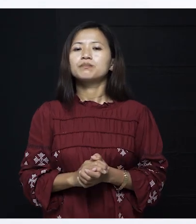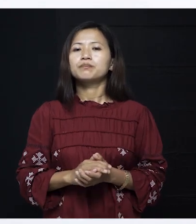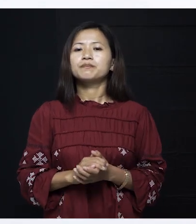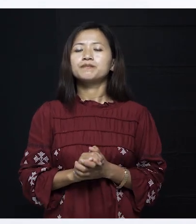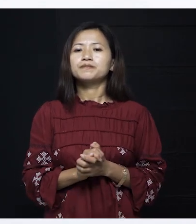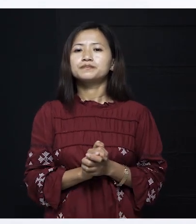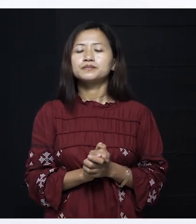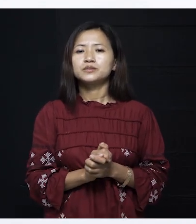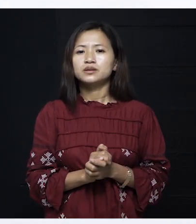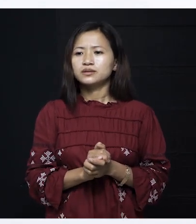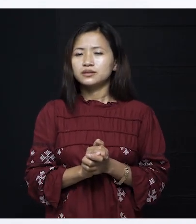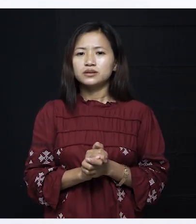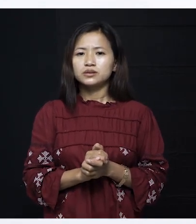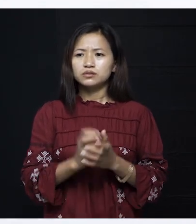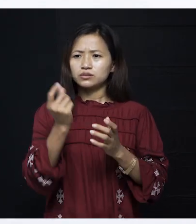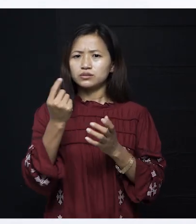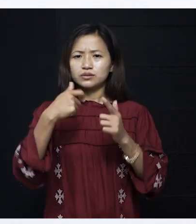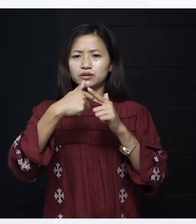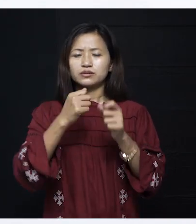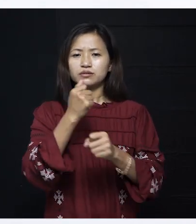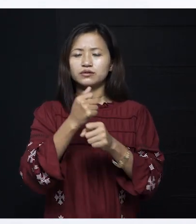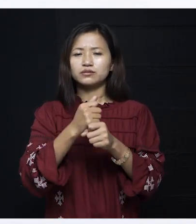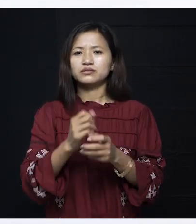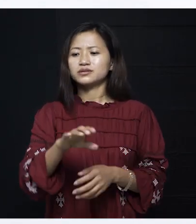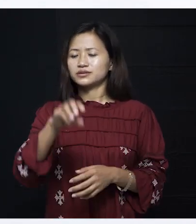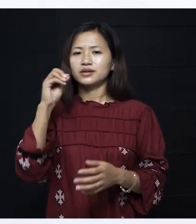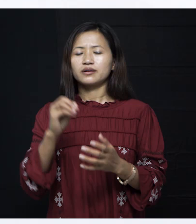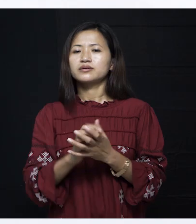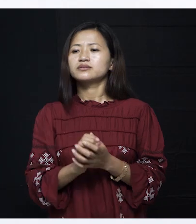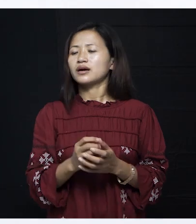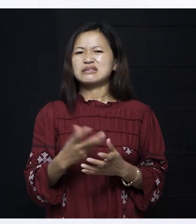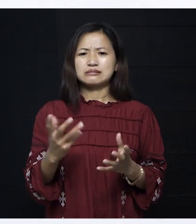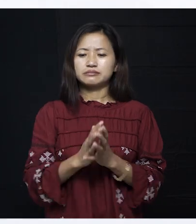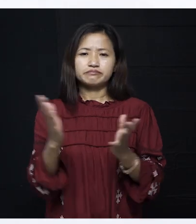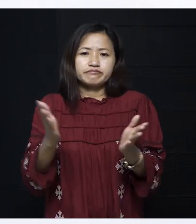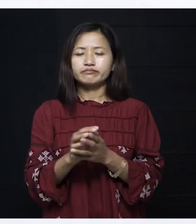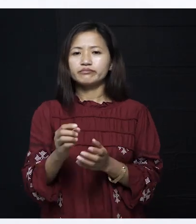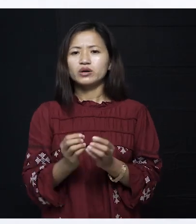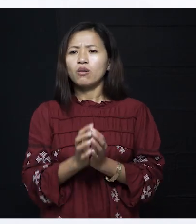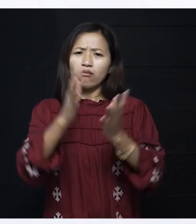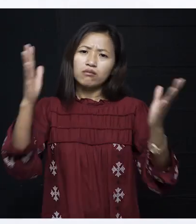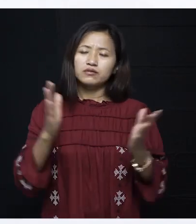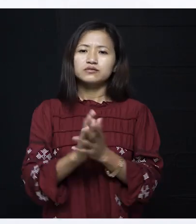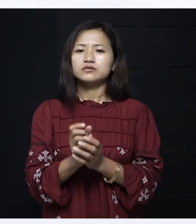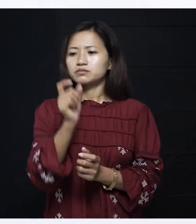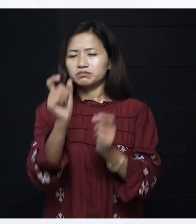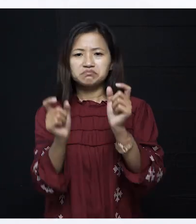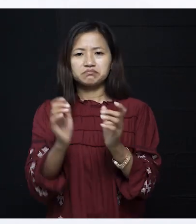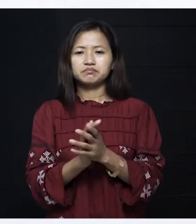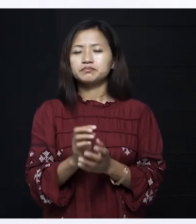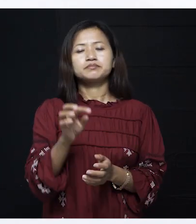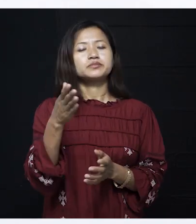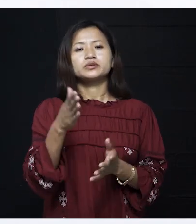the UK government, they don't take that as overpopulation, okay? It is not overpopulated, especially for